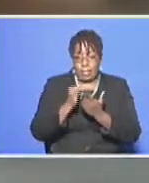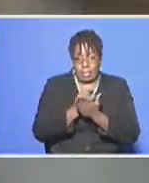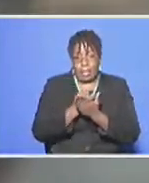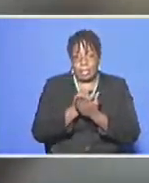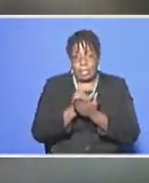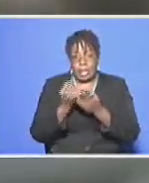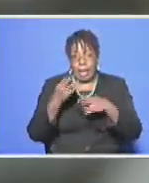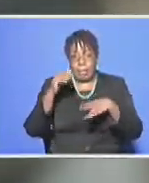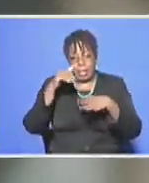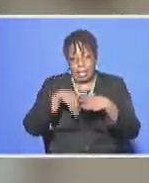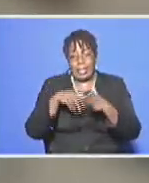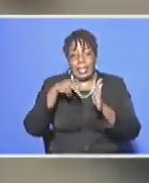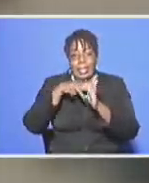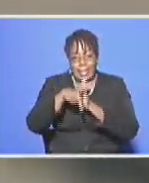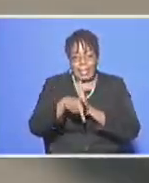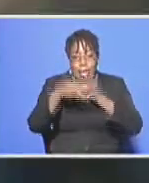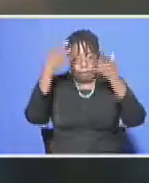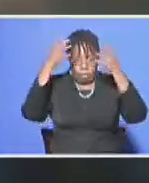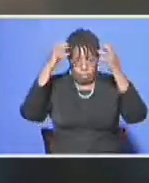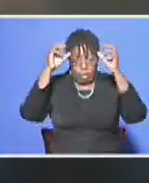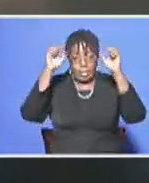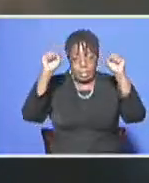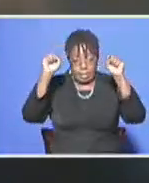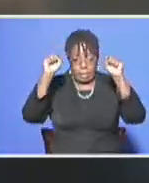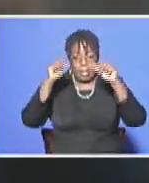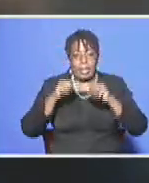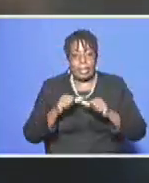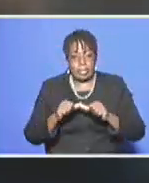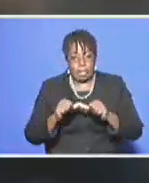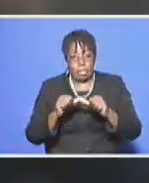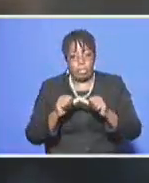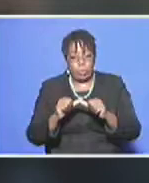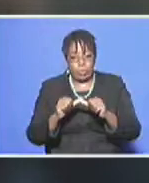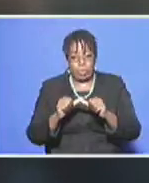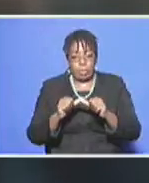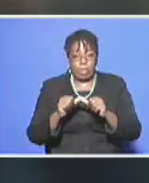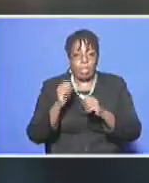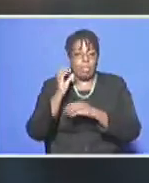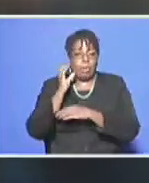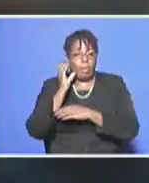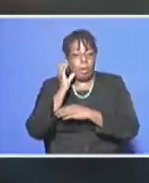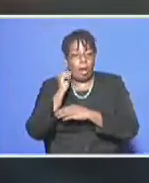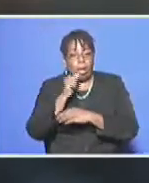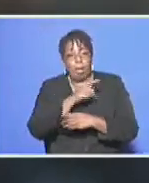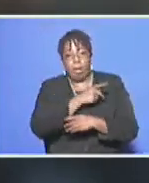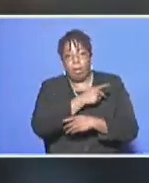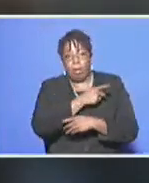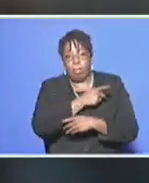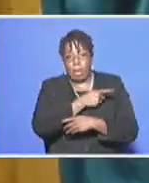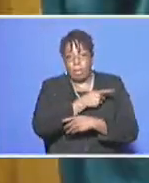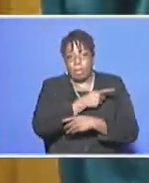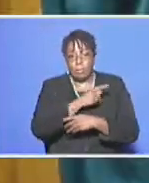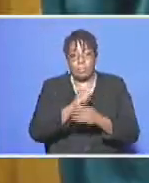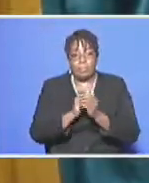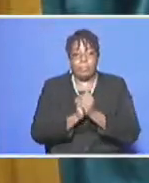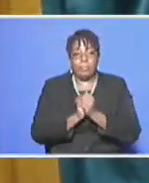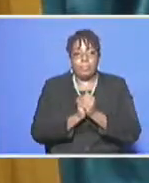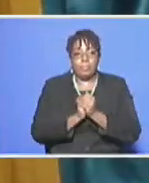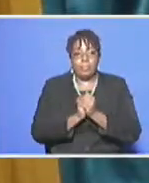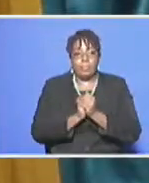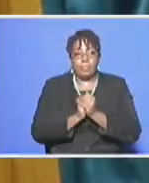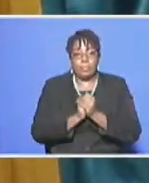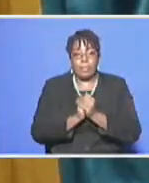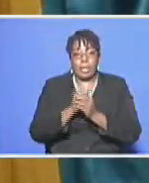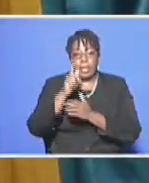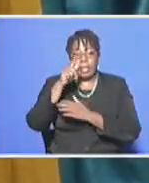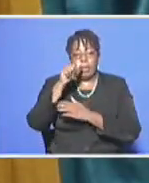the alleged assassination of President Moise continues. Carla Palmer, ZNS Network News. Well, the Pan American